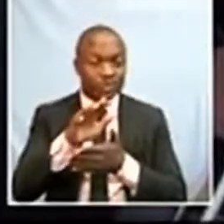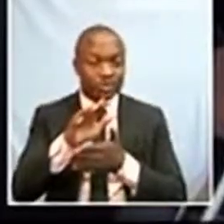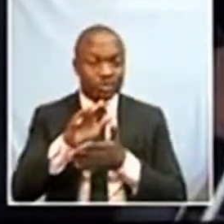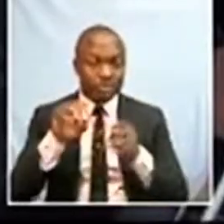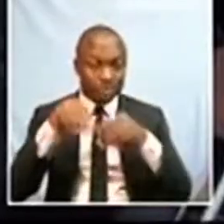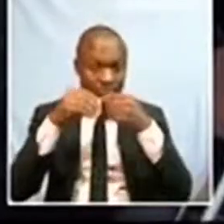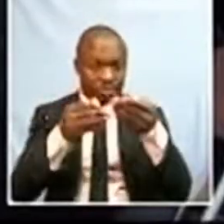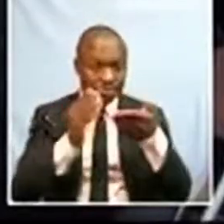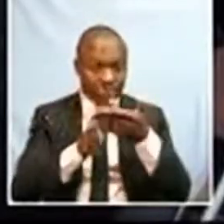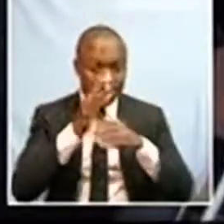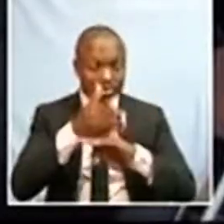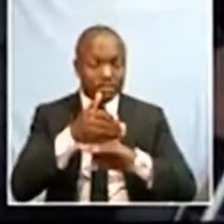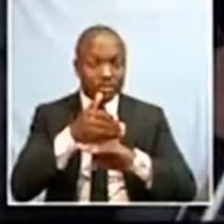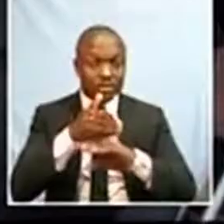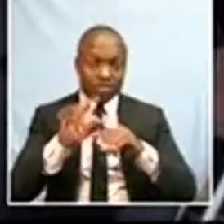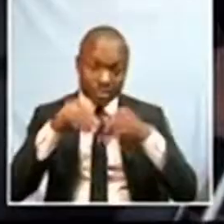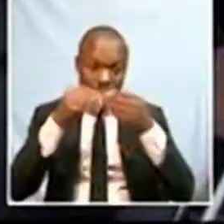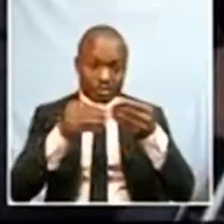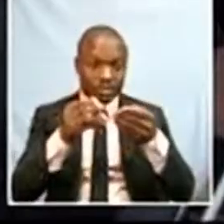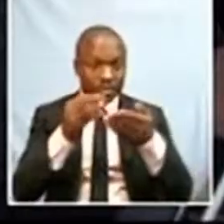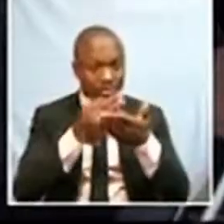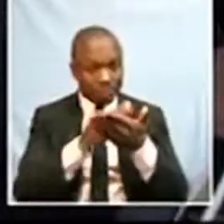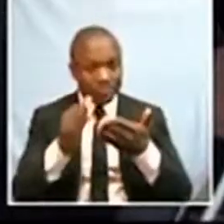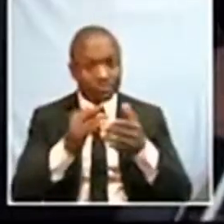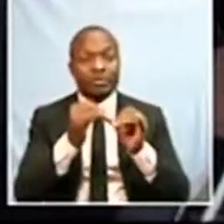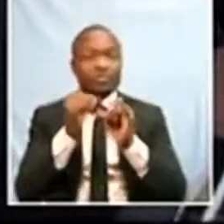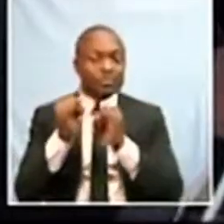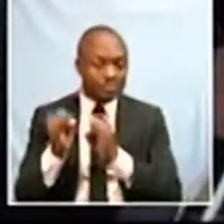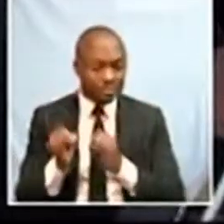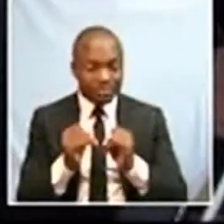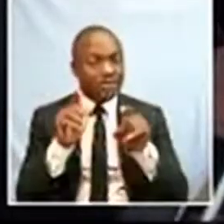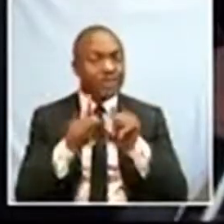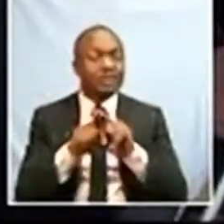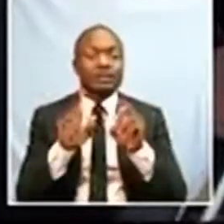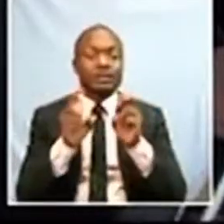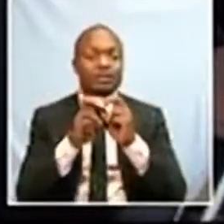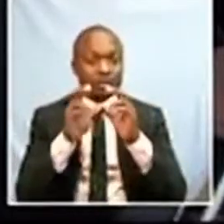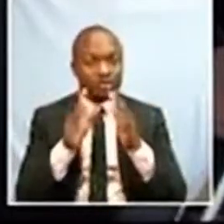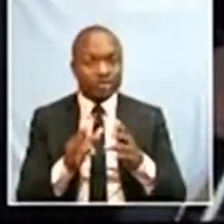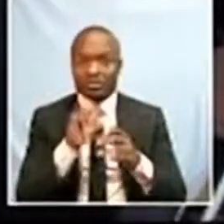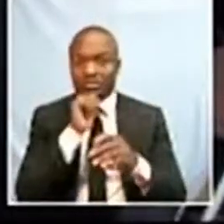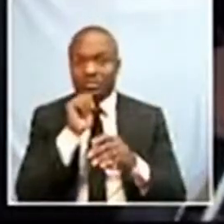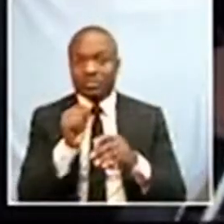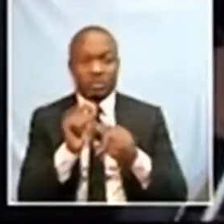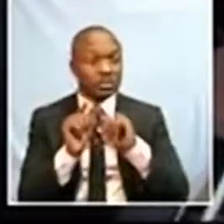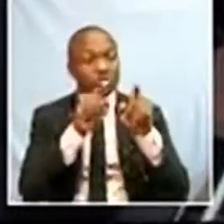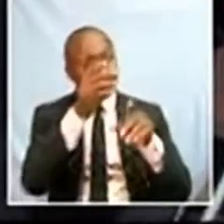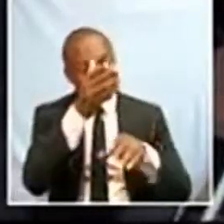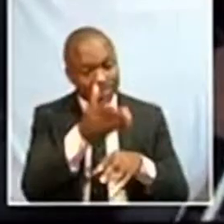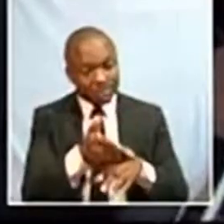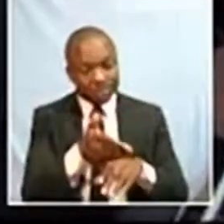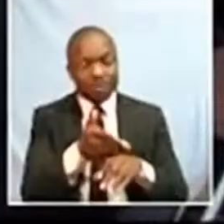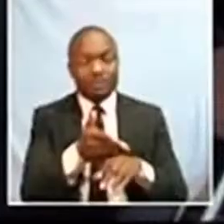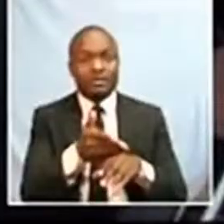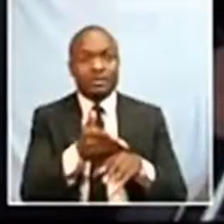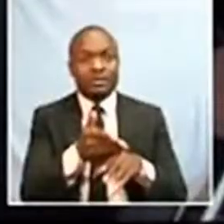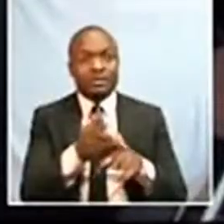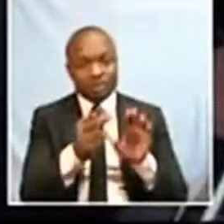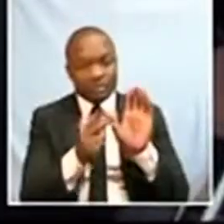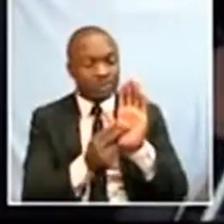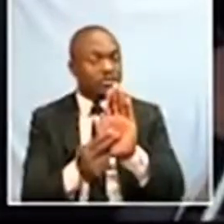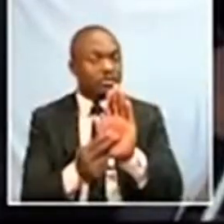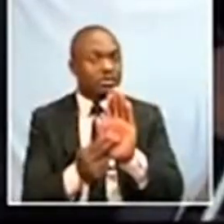After awarding, he fails to mobilize. And this same contractor actually who didn't mobilize is also